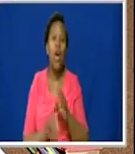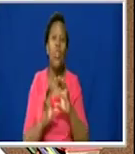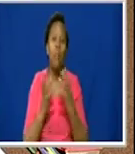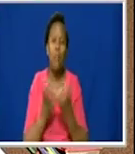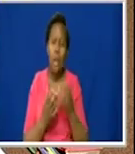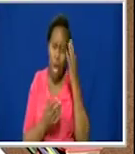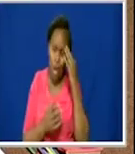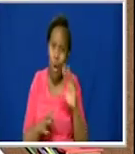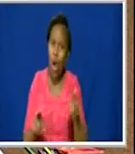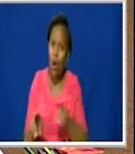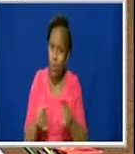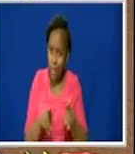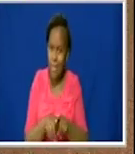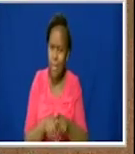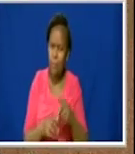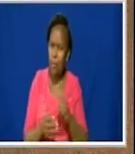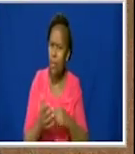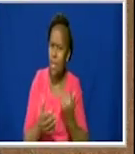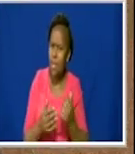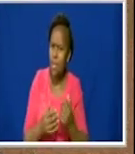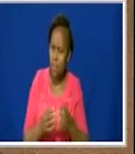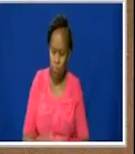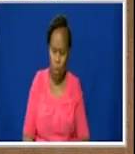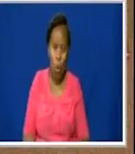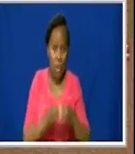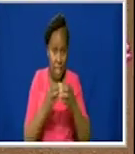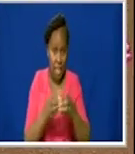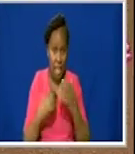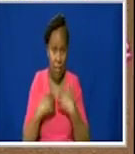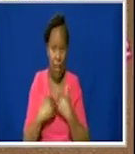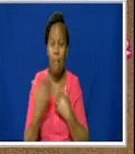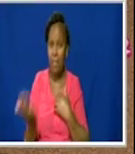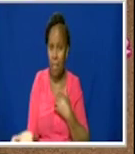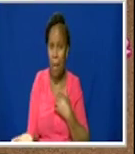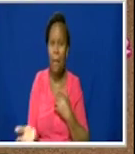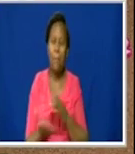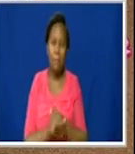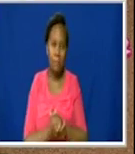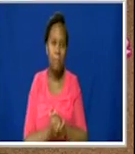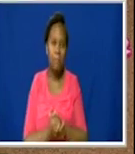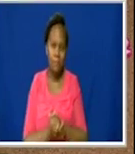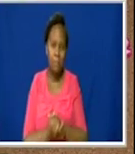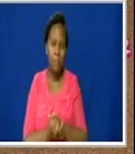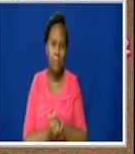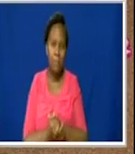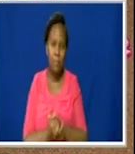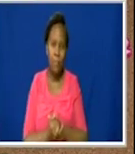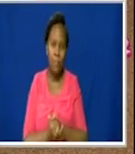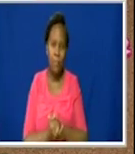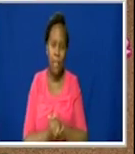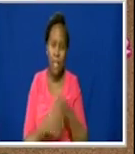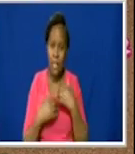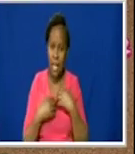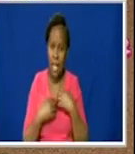that's good. What else? A container. Yes, that is a container. Oh, a container and it